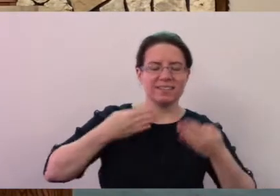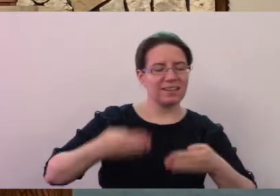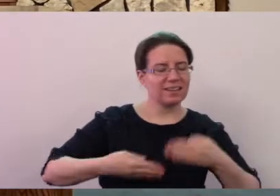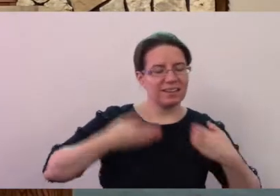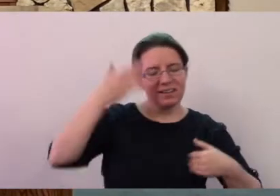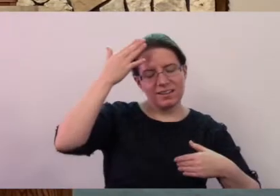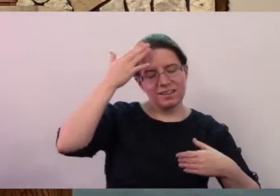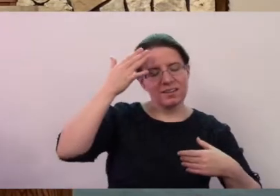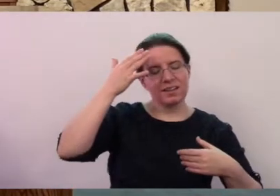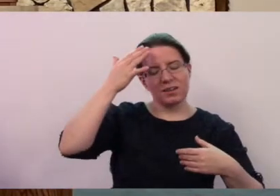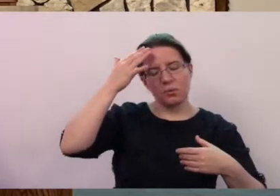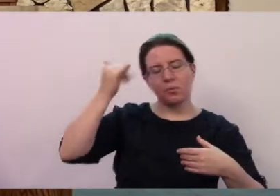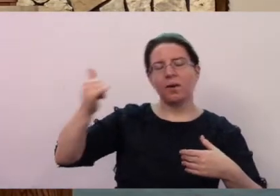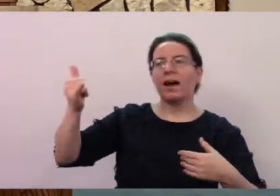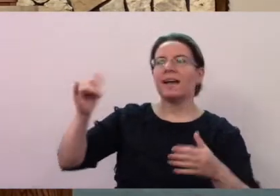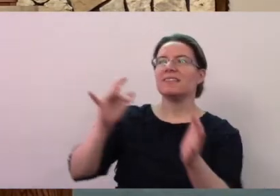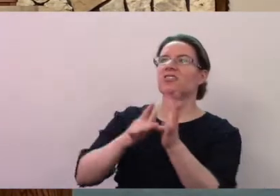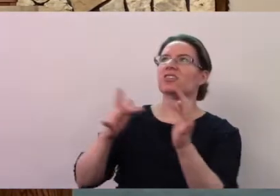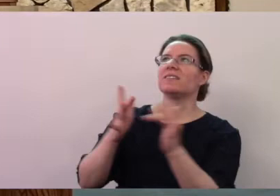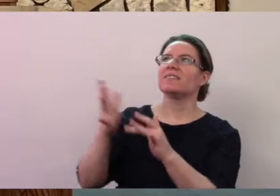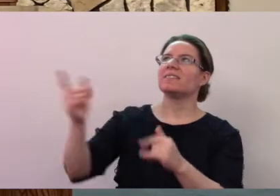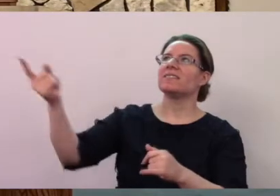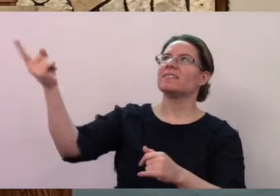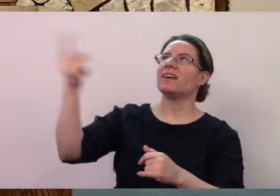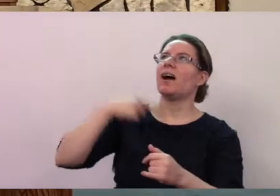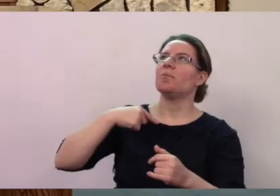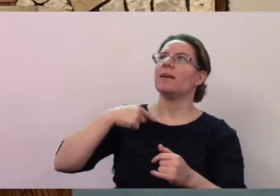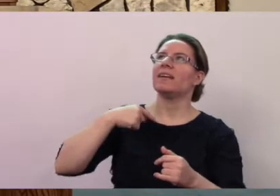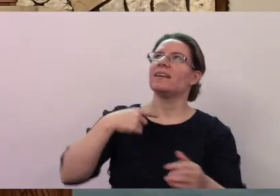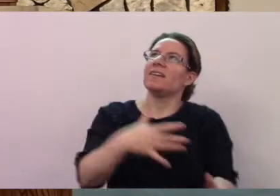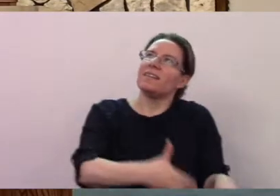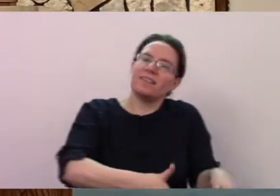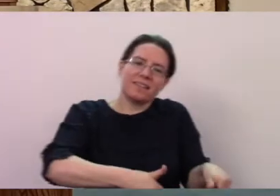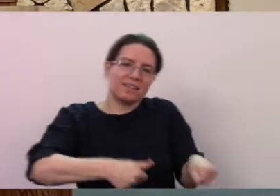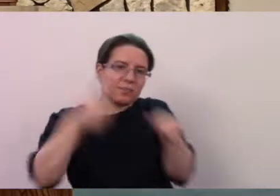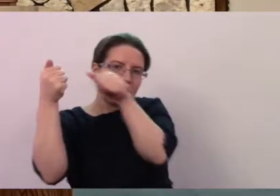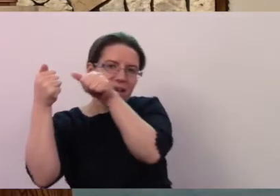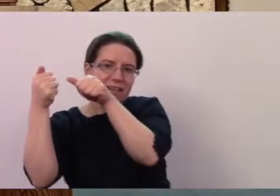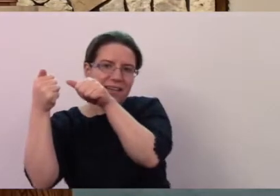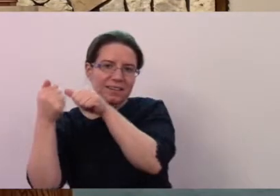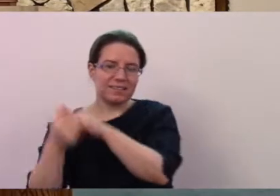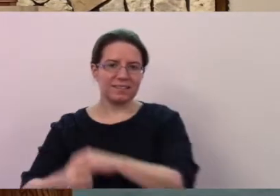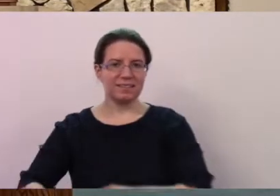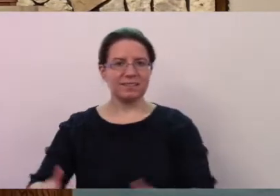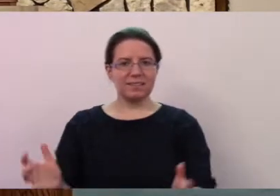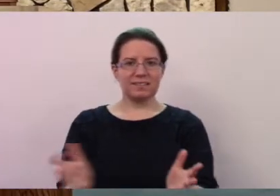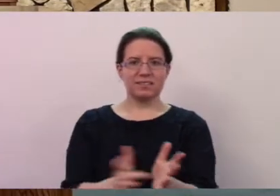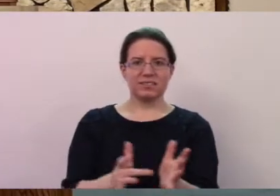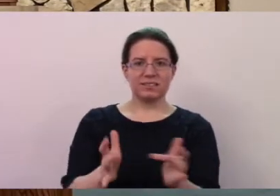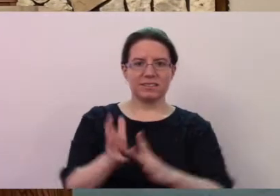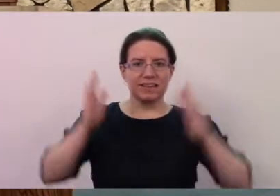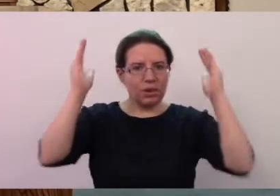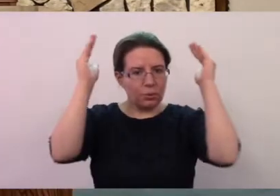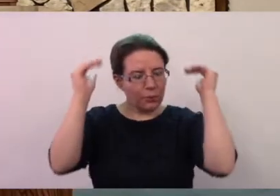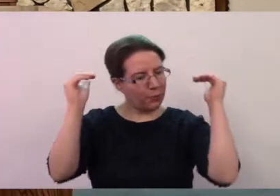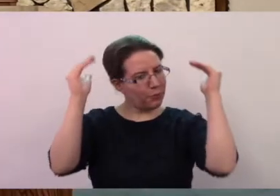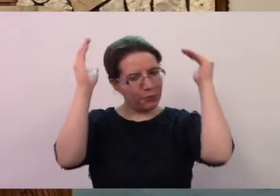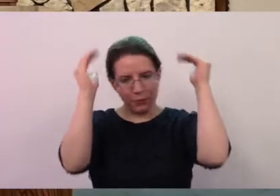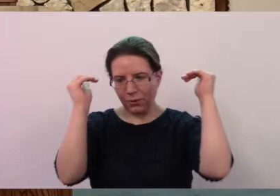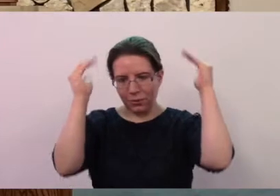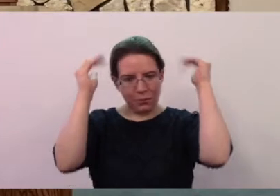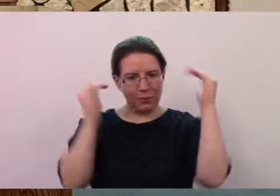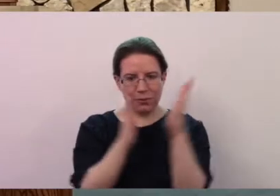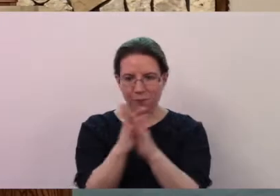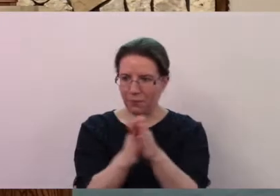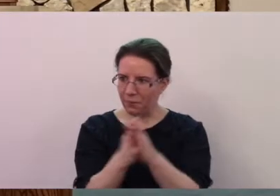his bride away. Hallelujah. Jesus said, look forward to with great expectation